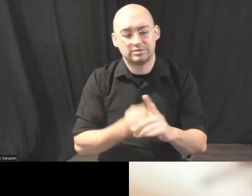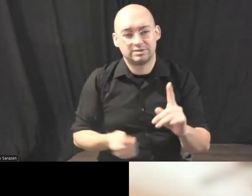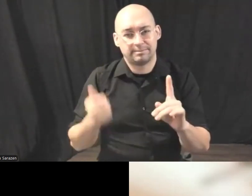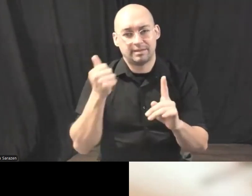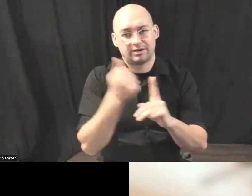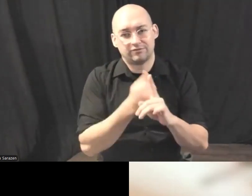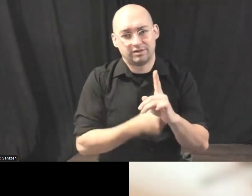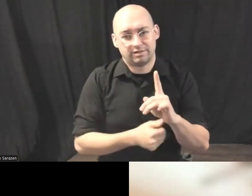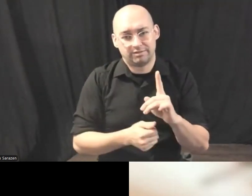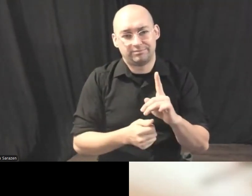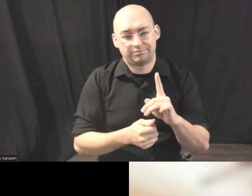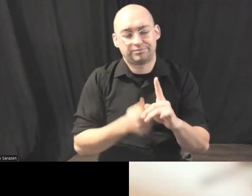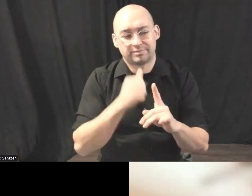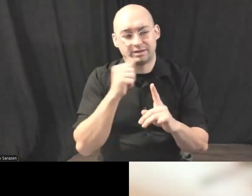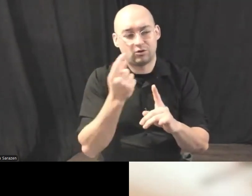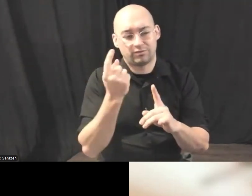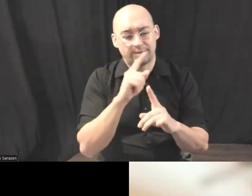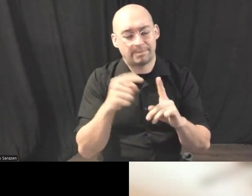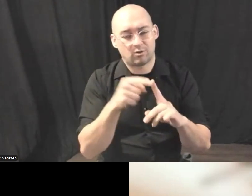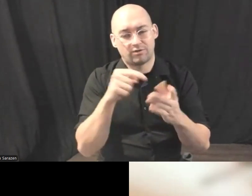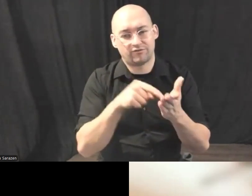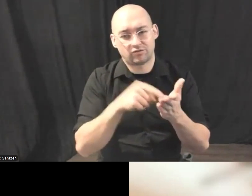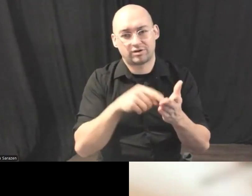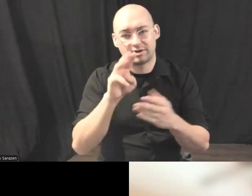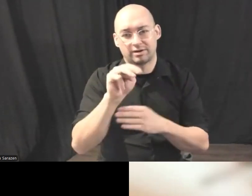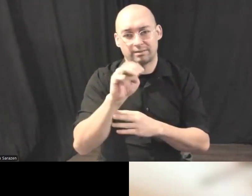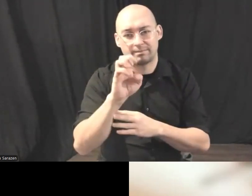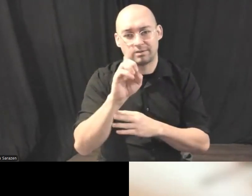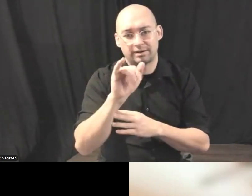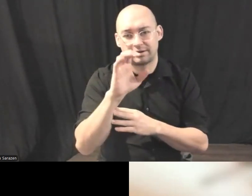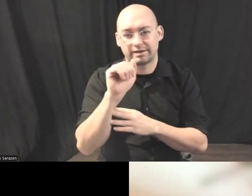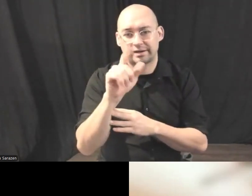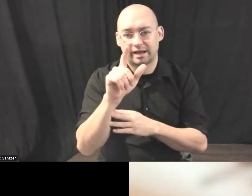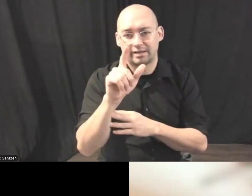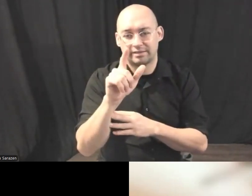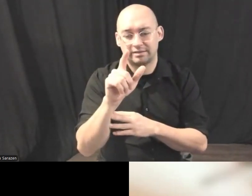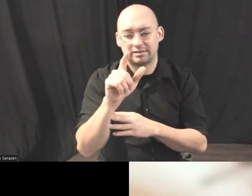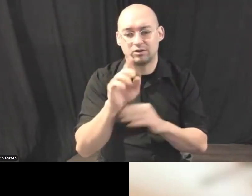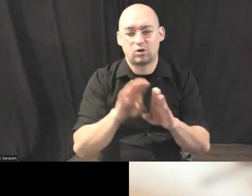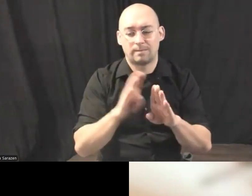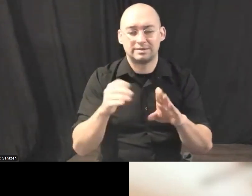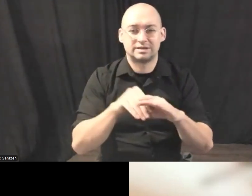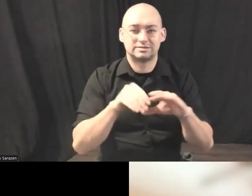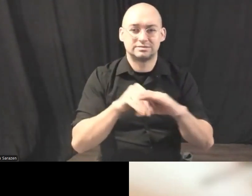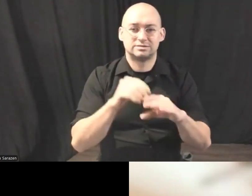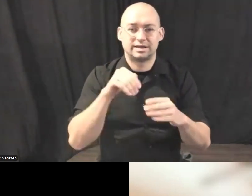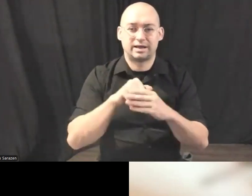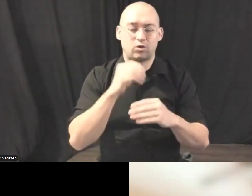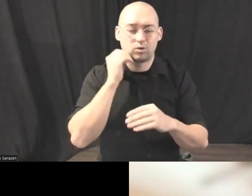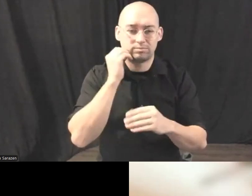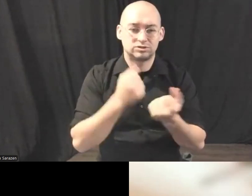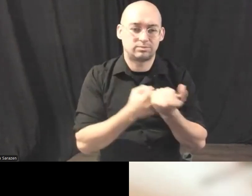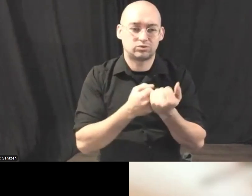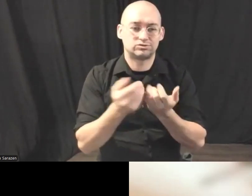about being able to afford Medi-Cal services, which opens up access to in-home supportive services. And